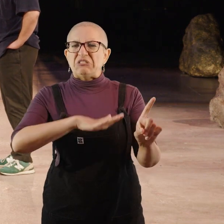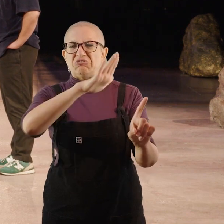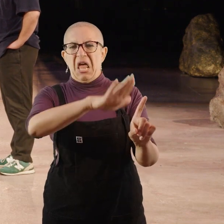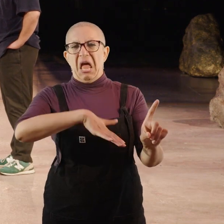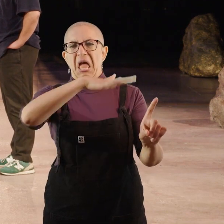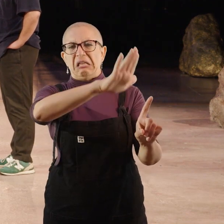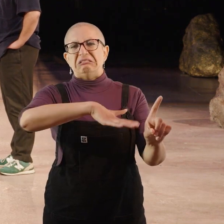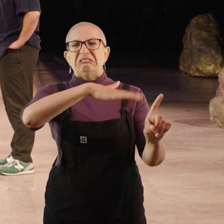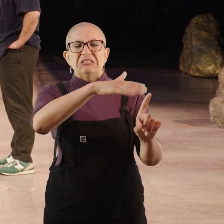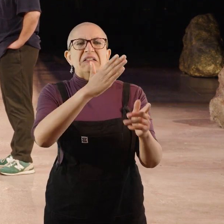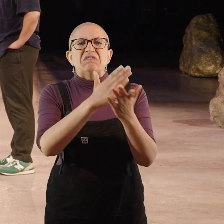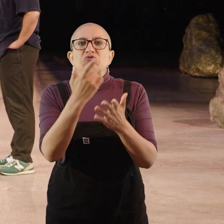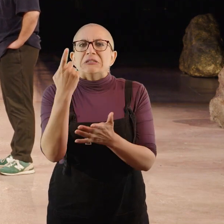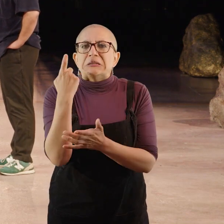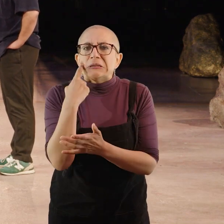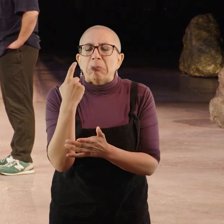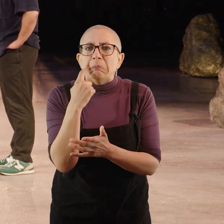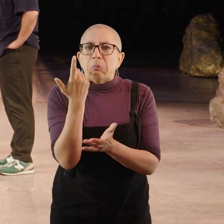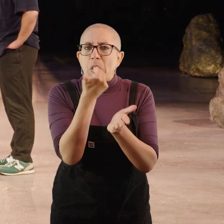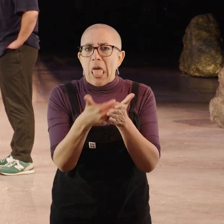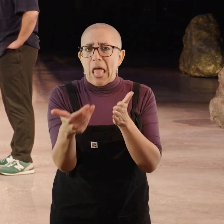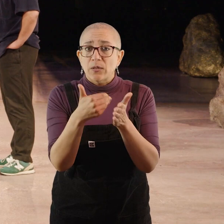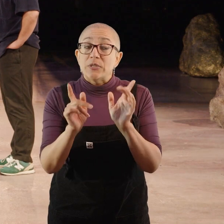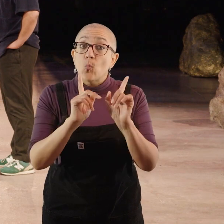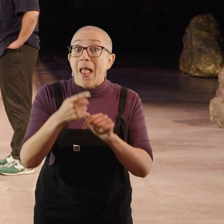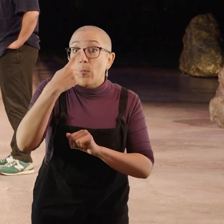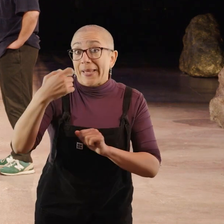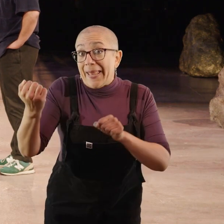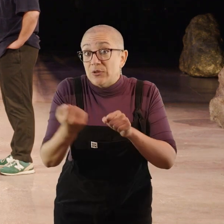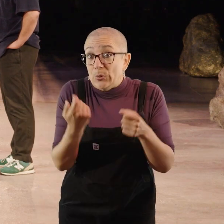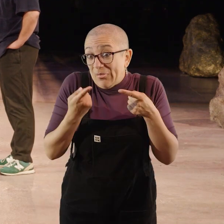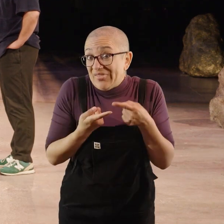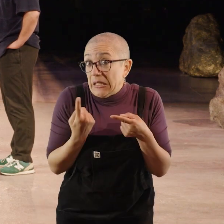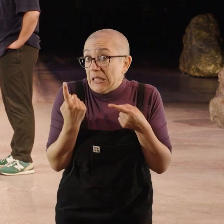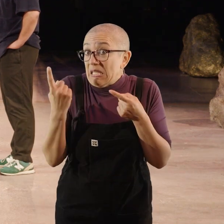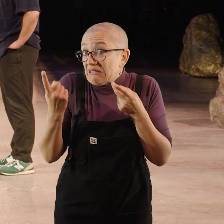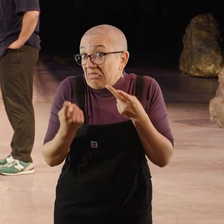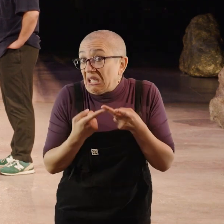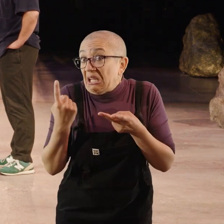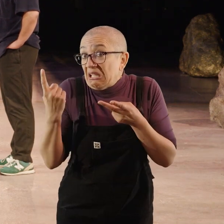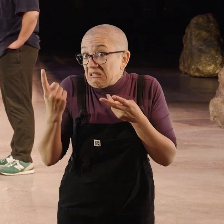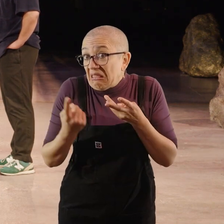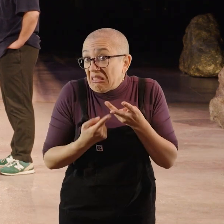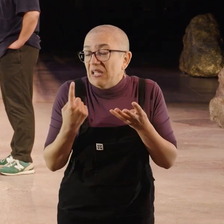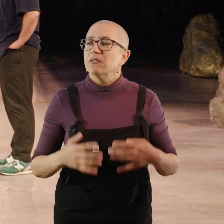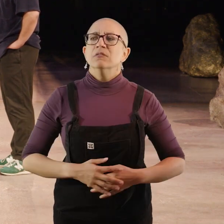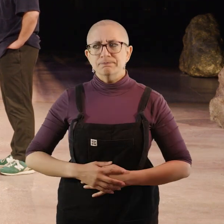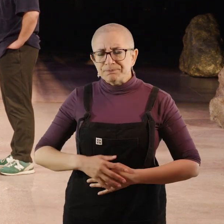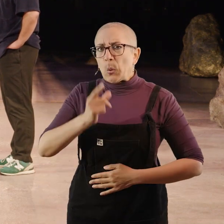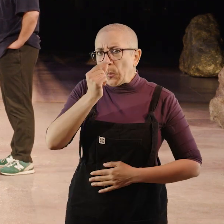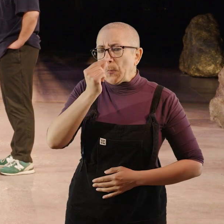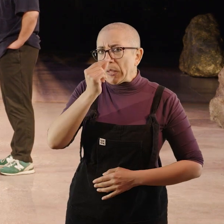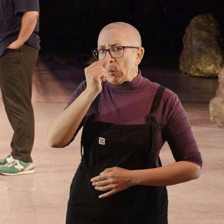You know, it's sort of very simple language, isn't it? Like, we're going to do this. It could be that. It could be that. You know, there could be that in it.